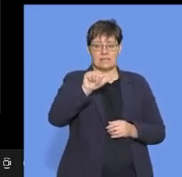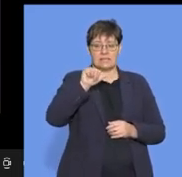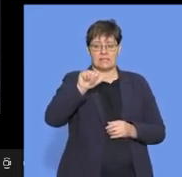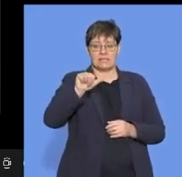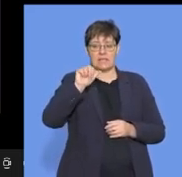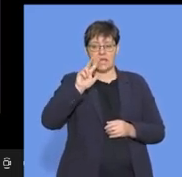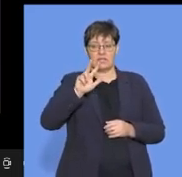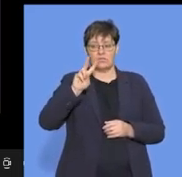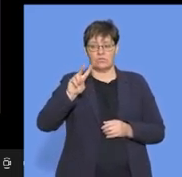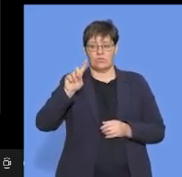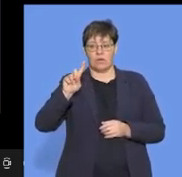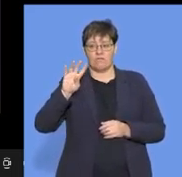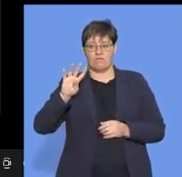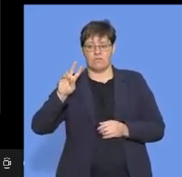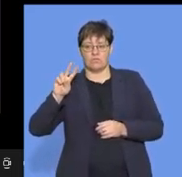And we've got an answer of